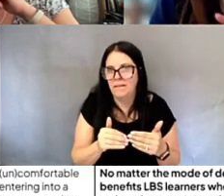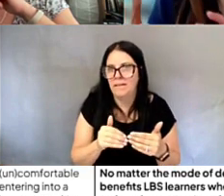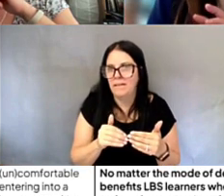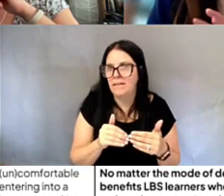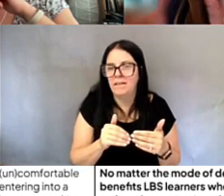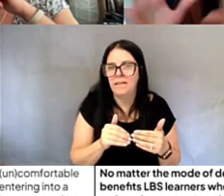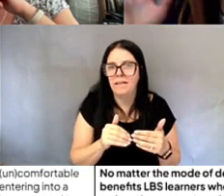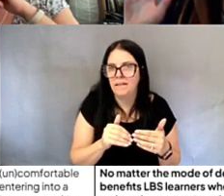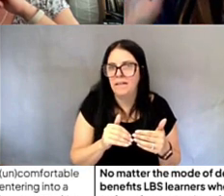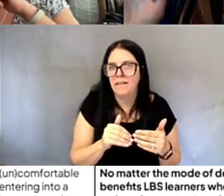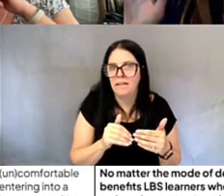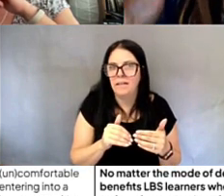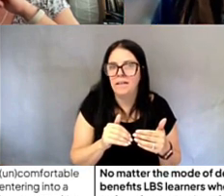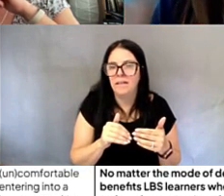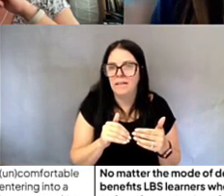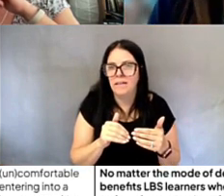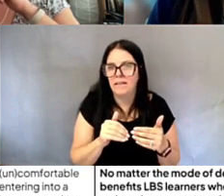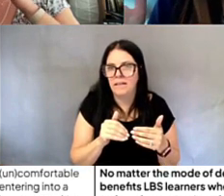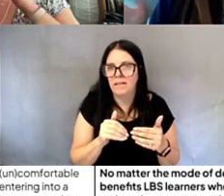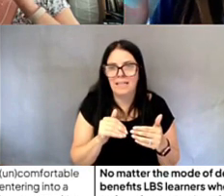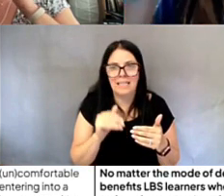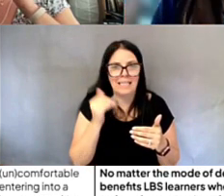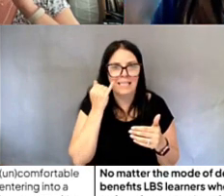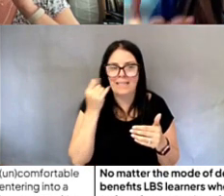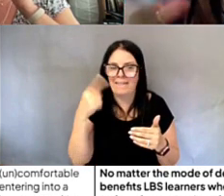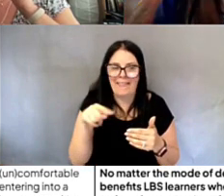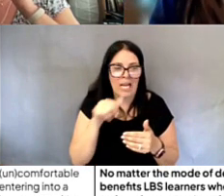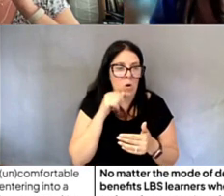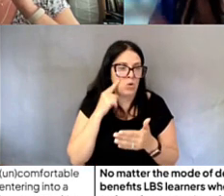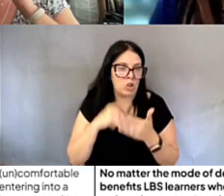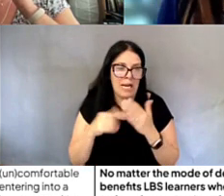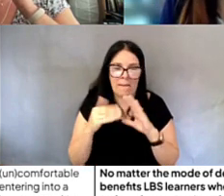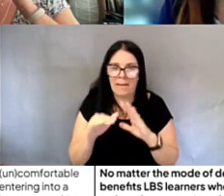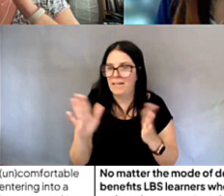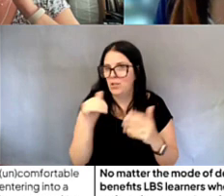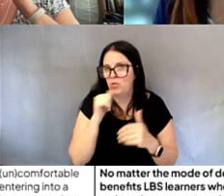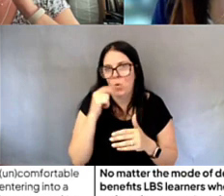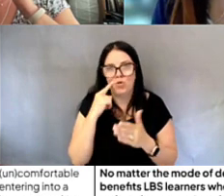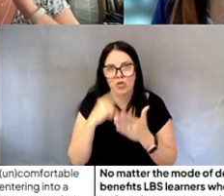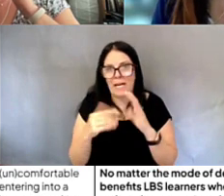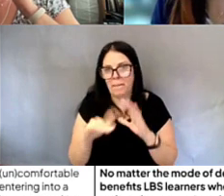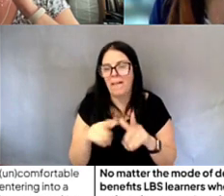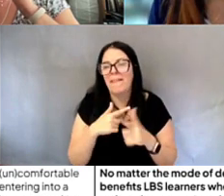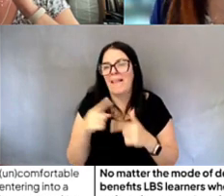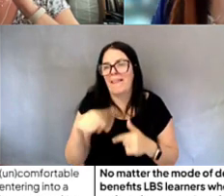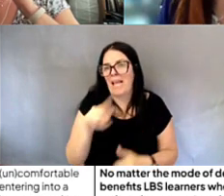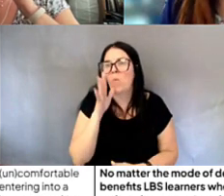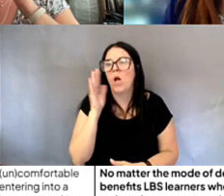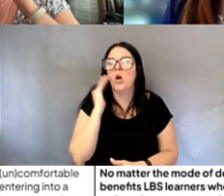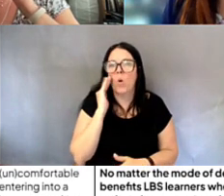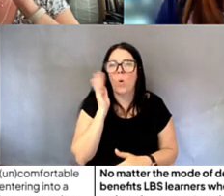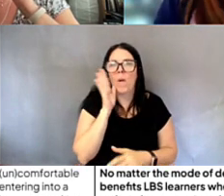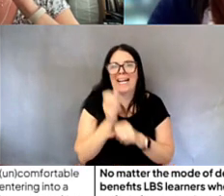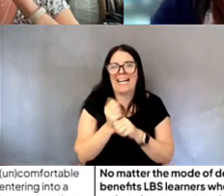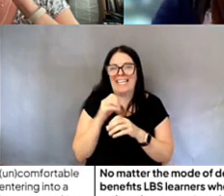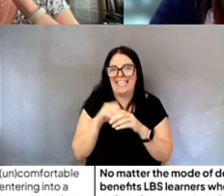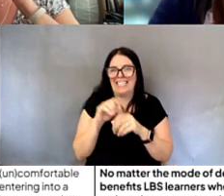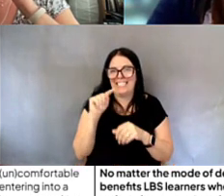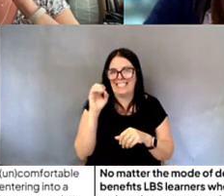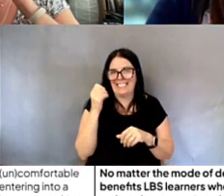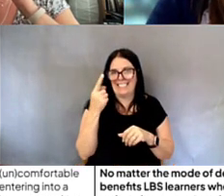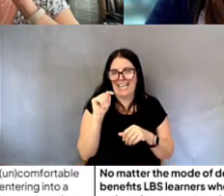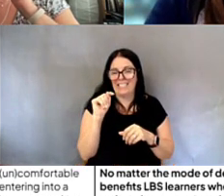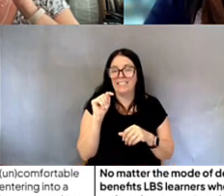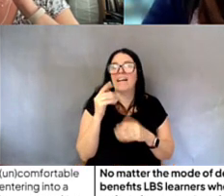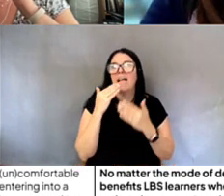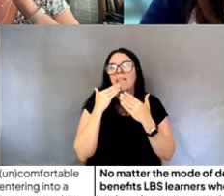be if they don't check emails, they don't check emails, but they know that they'll get it in a text. Thank you for that. What I'm going to do